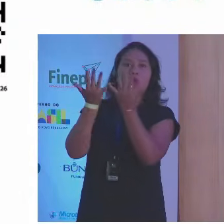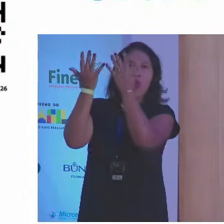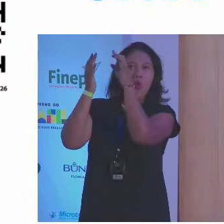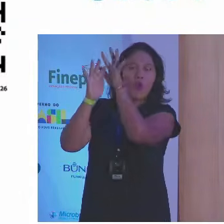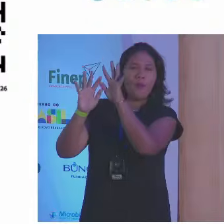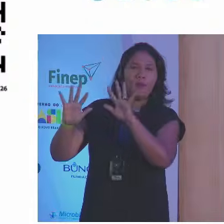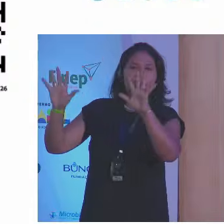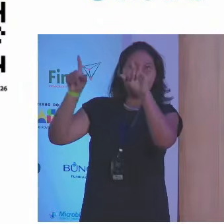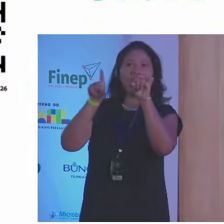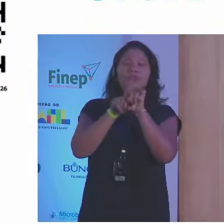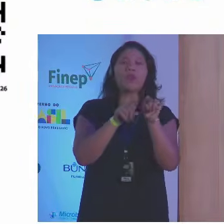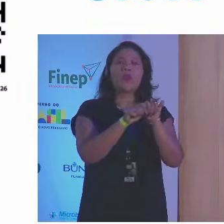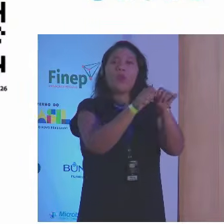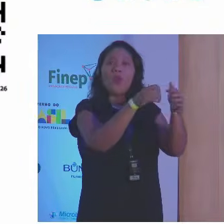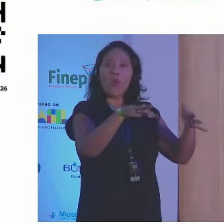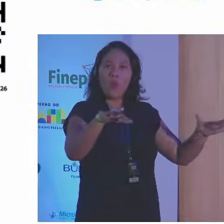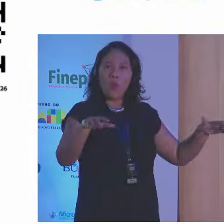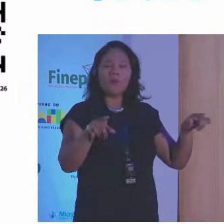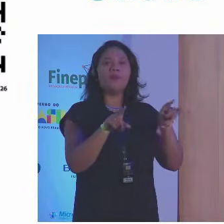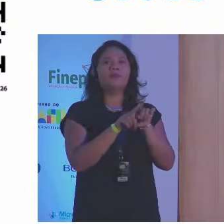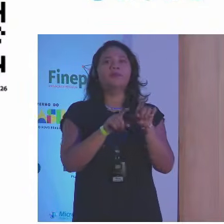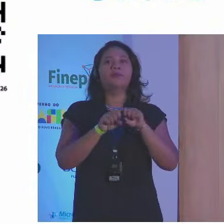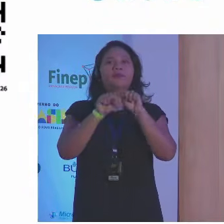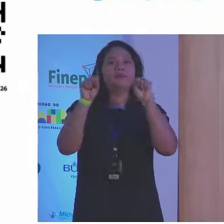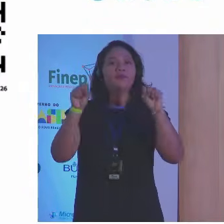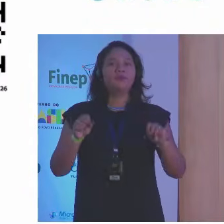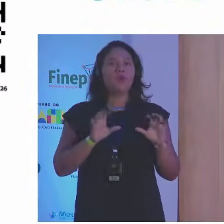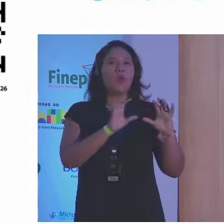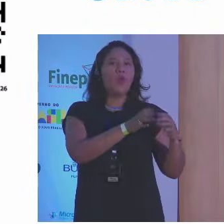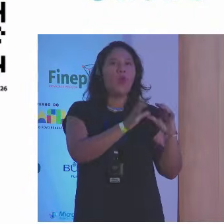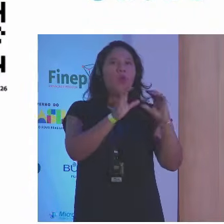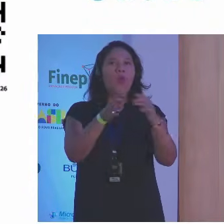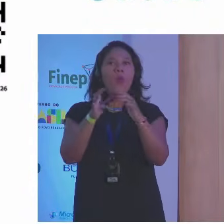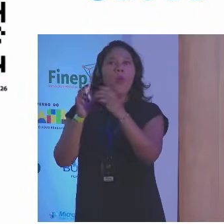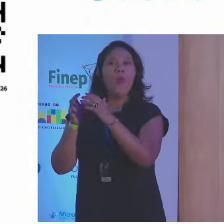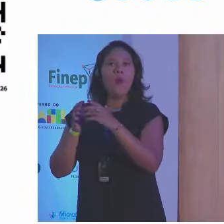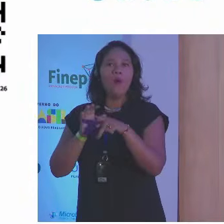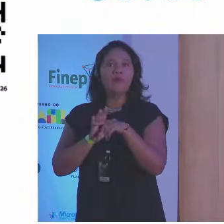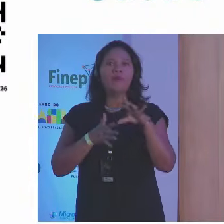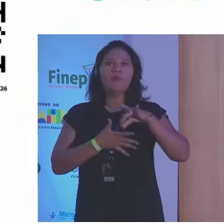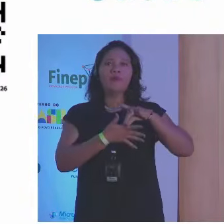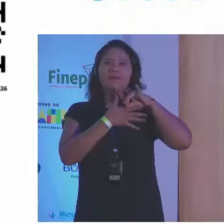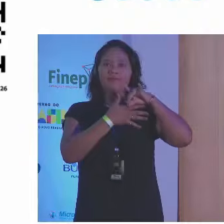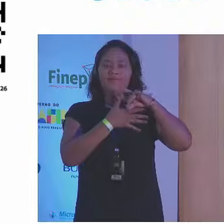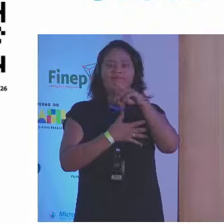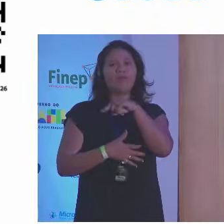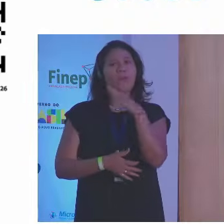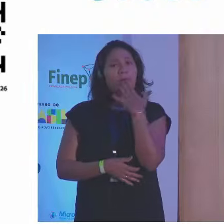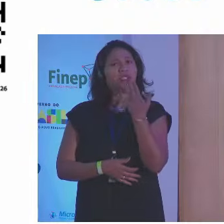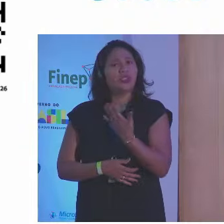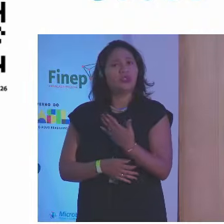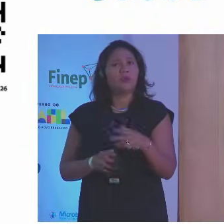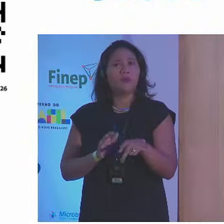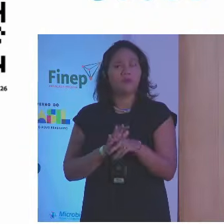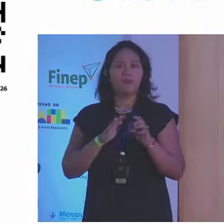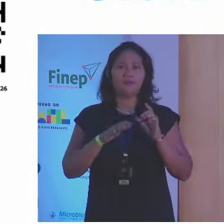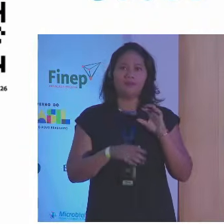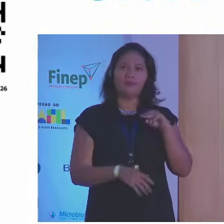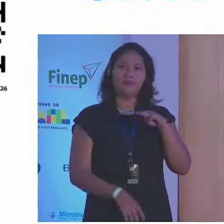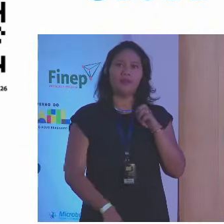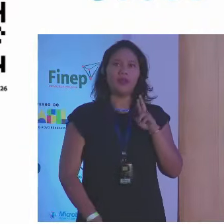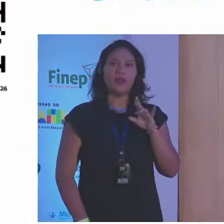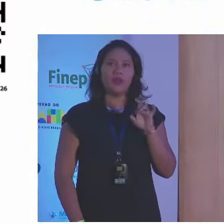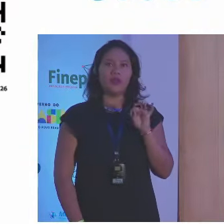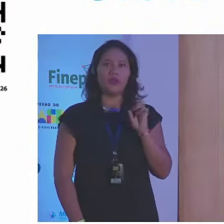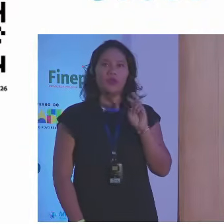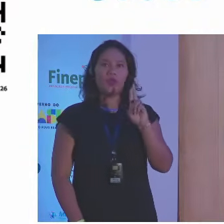the group that will lead the Marine Service. And they ask Mercator to take the lead of that. And today